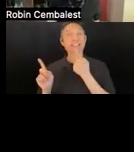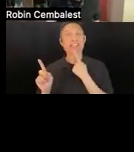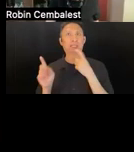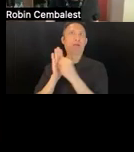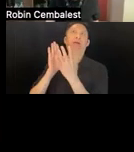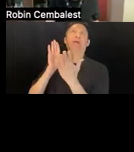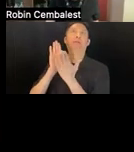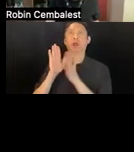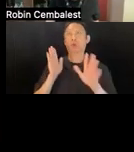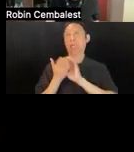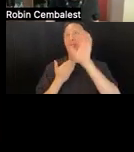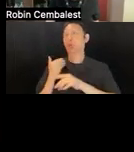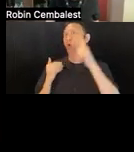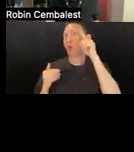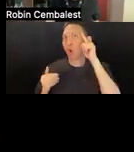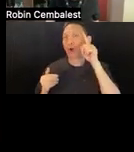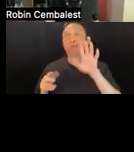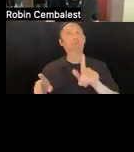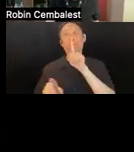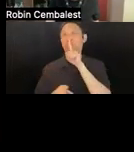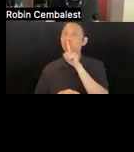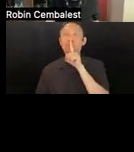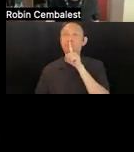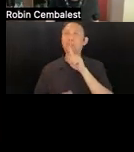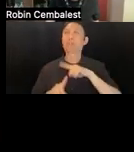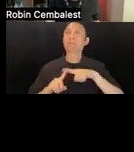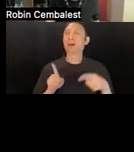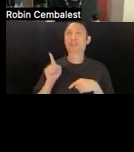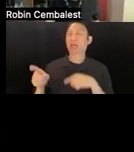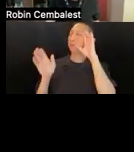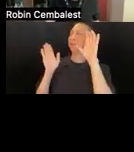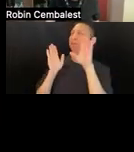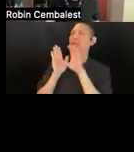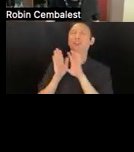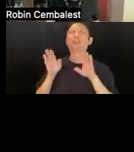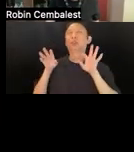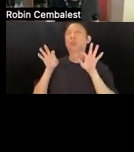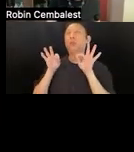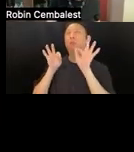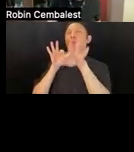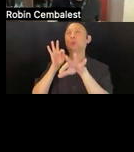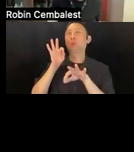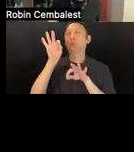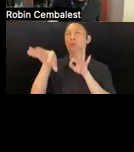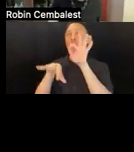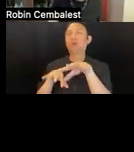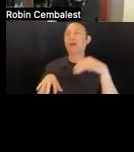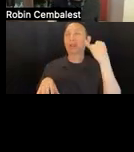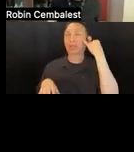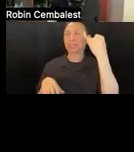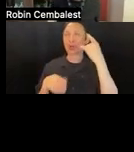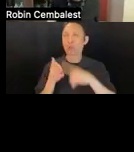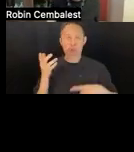don't even know what it's for, but we're just kind of using this point to plant the seeds to build interest in what we're doing. So